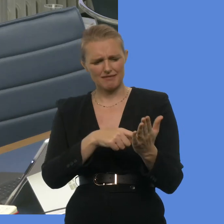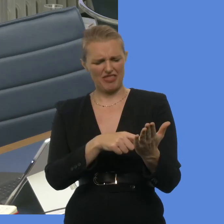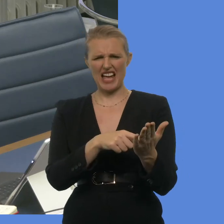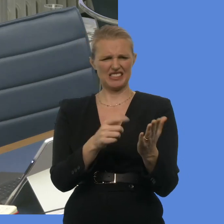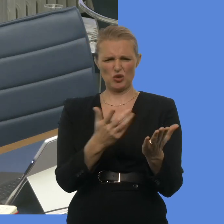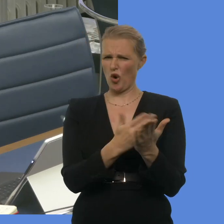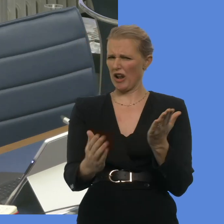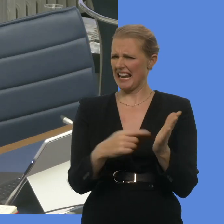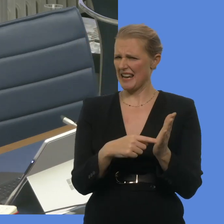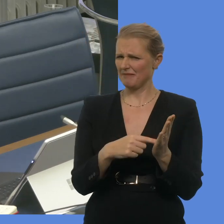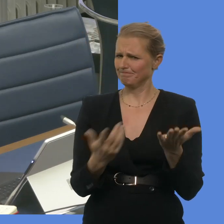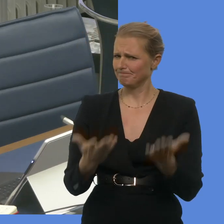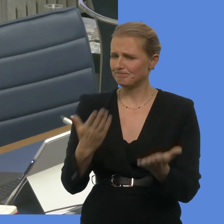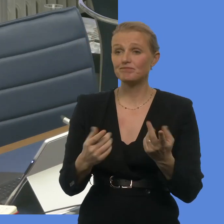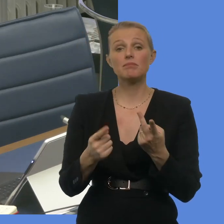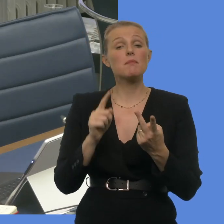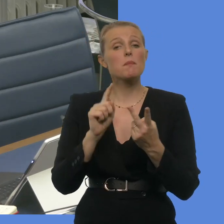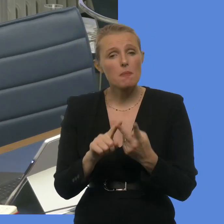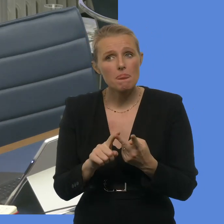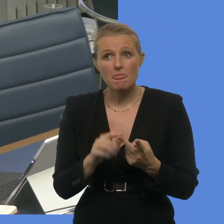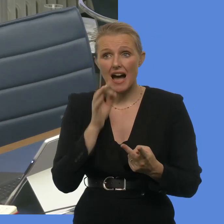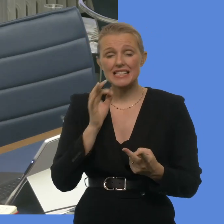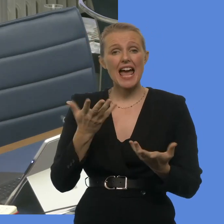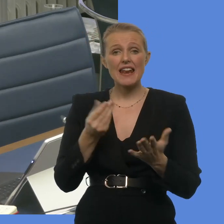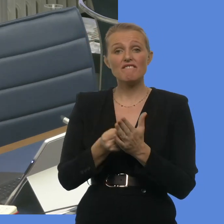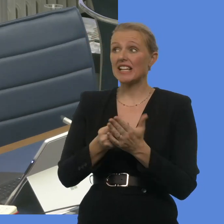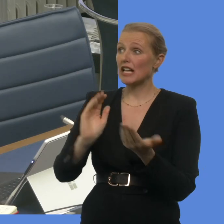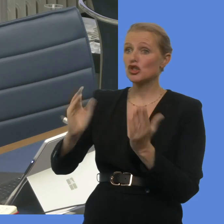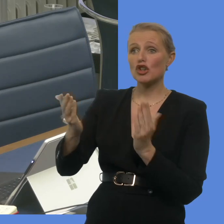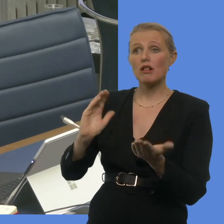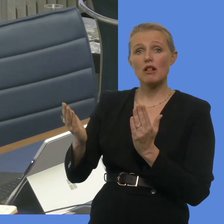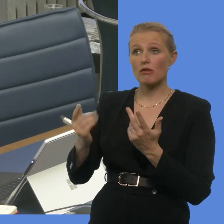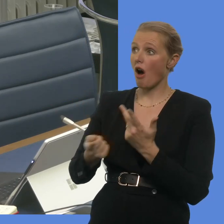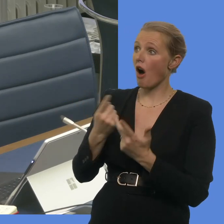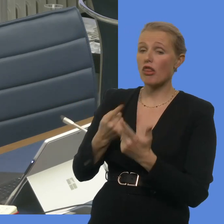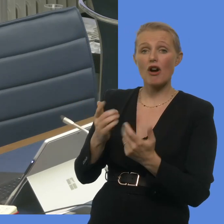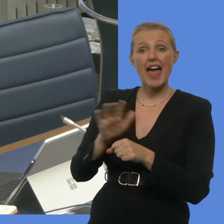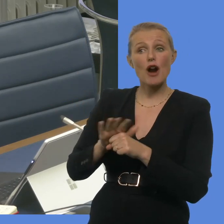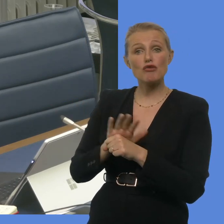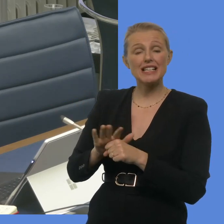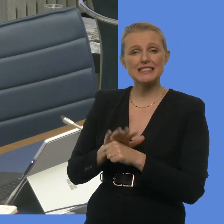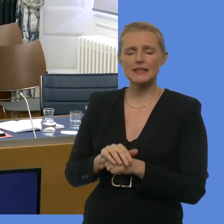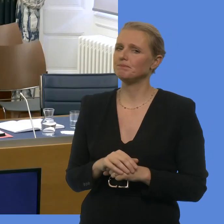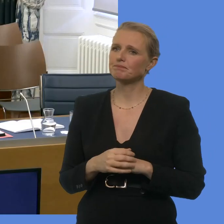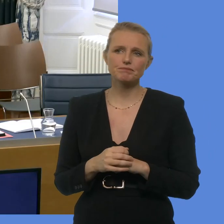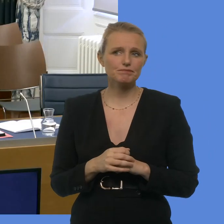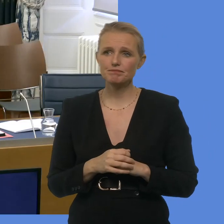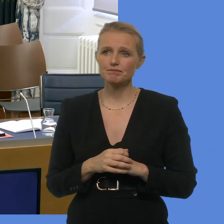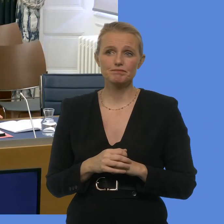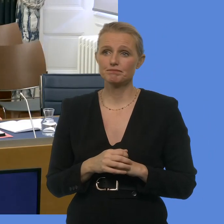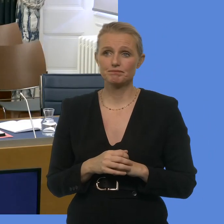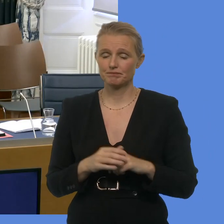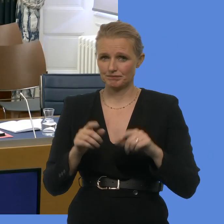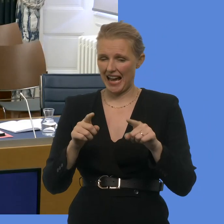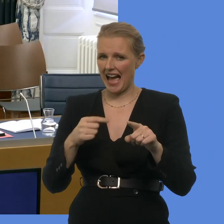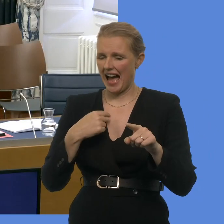The other thing I was going to say is there any money comparisons for the other legislators? It's not something I looked at for this. Yeah, I was trying okay. to